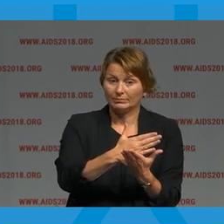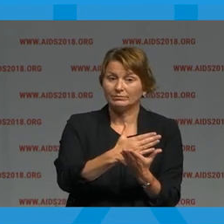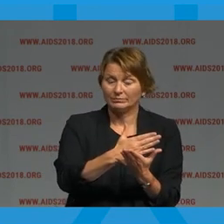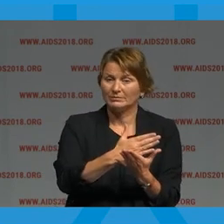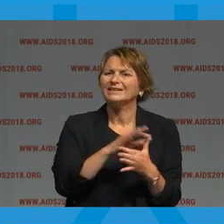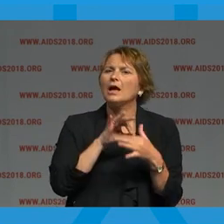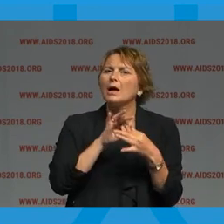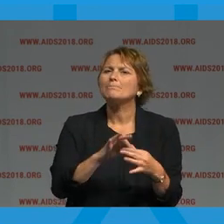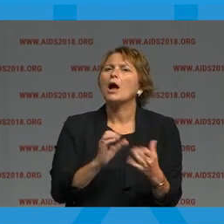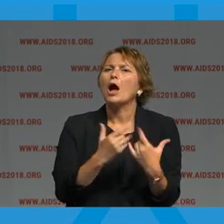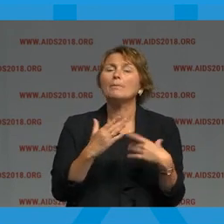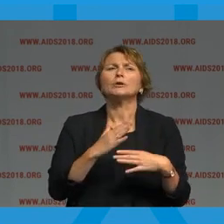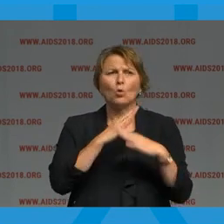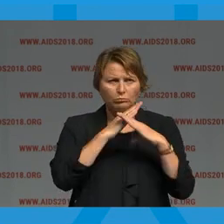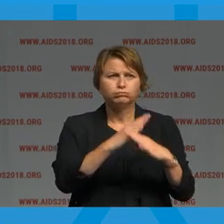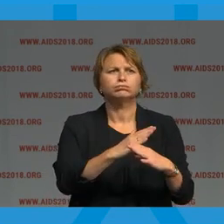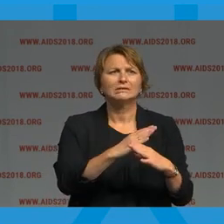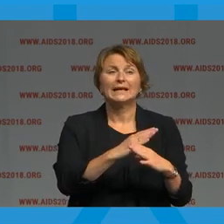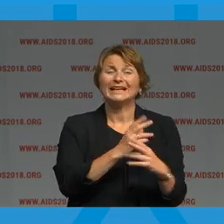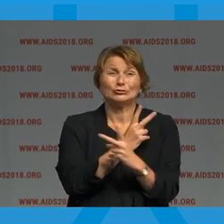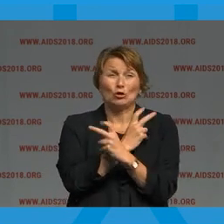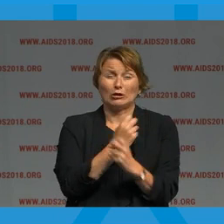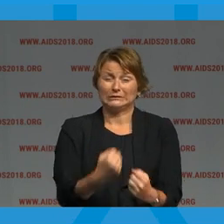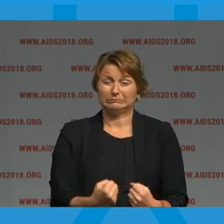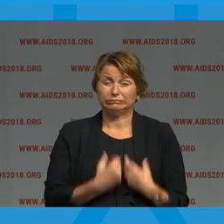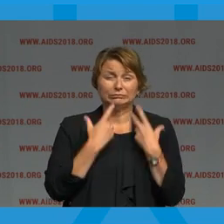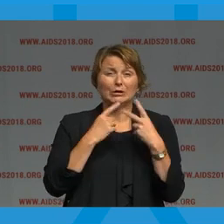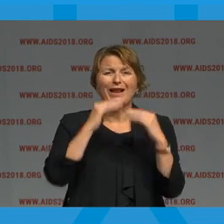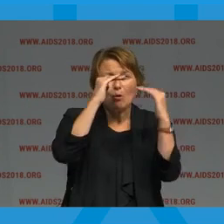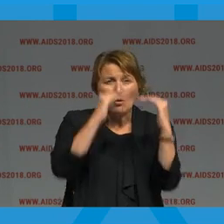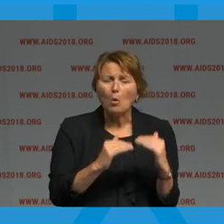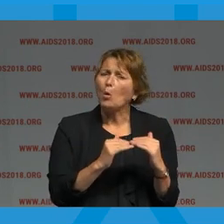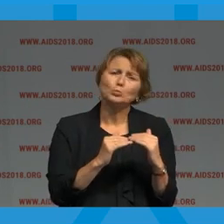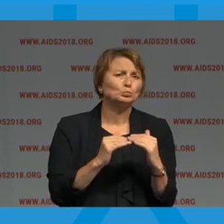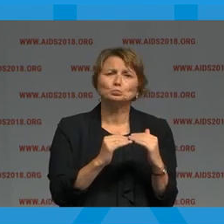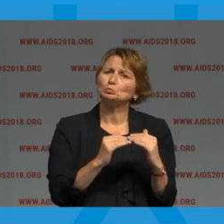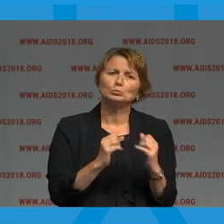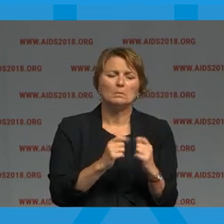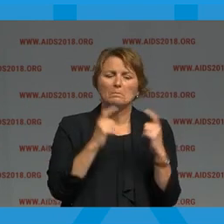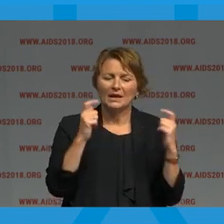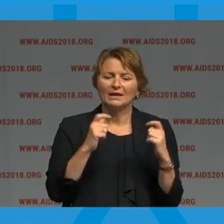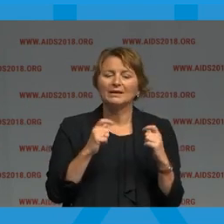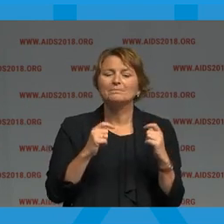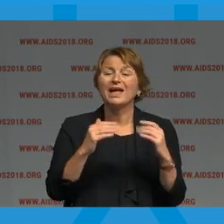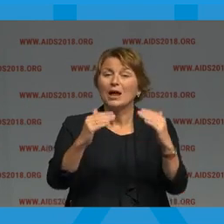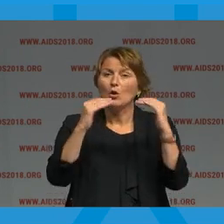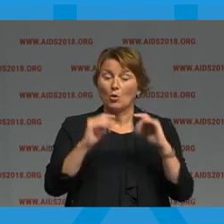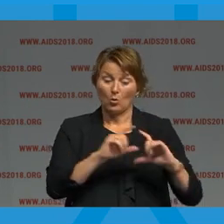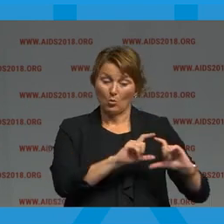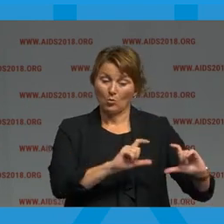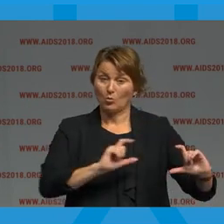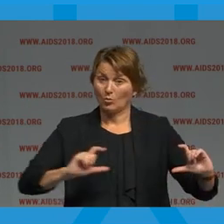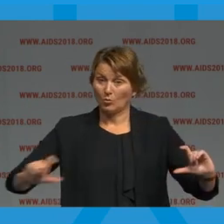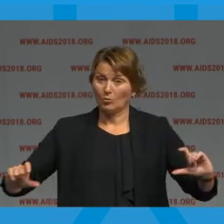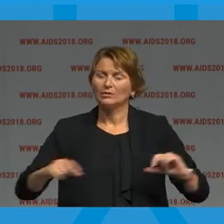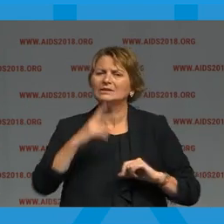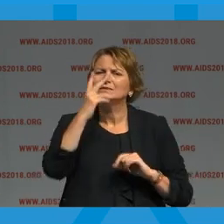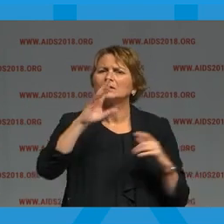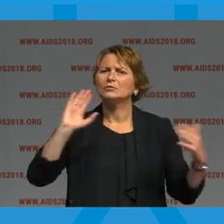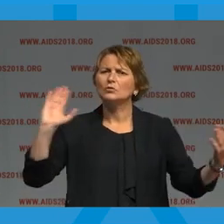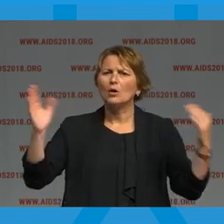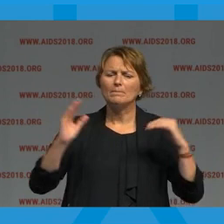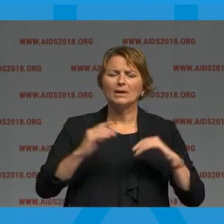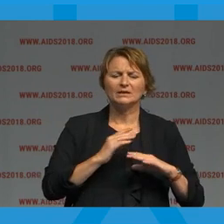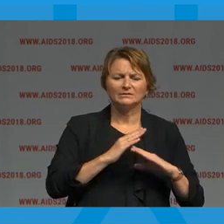or tolerability issues are very low. And no doubt about that when you go to the lower part of the slide, you see that in the comparison with